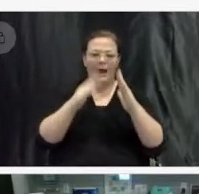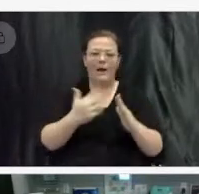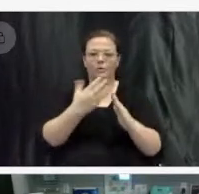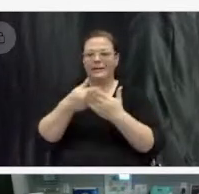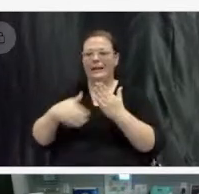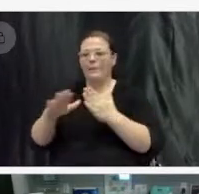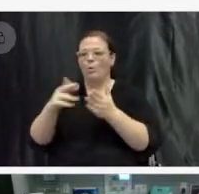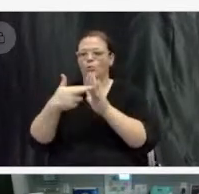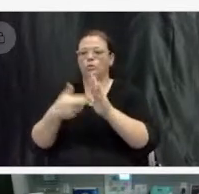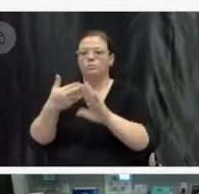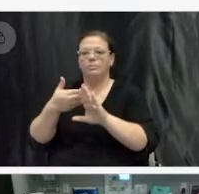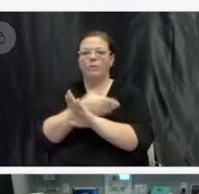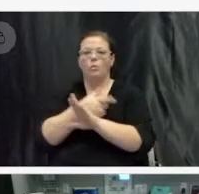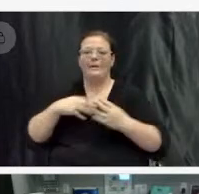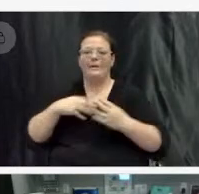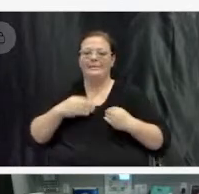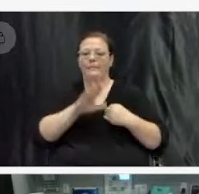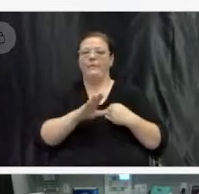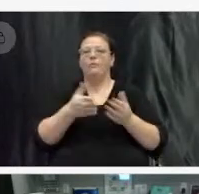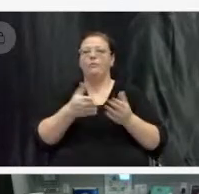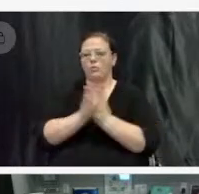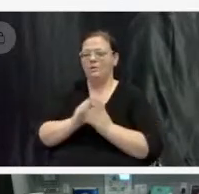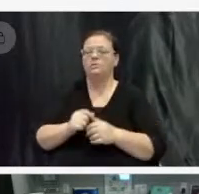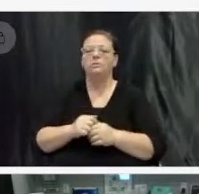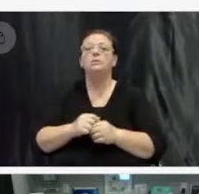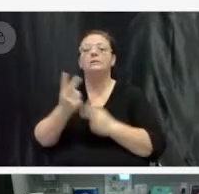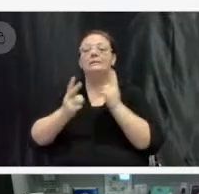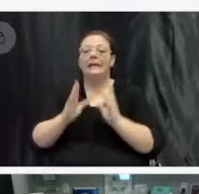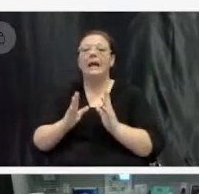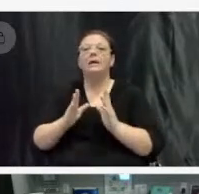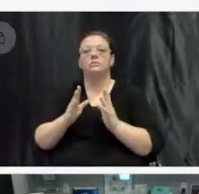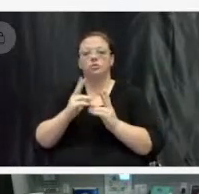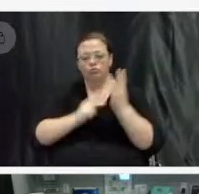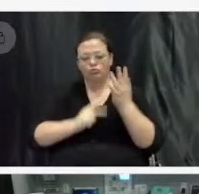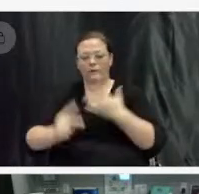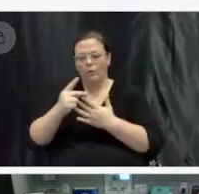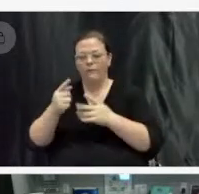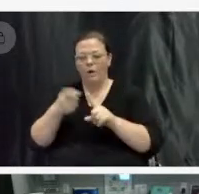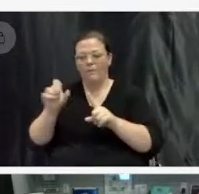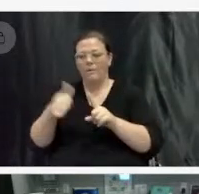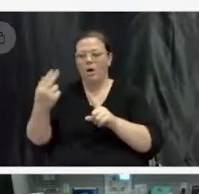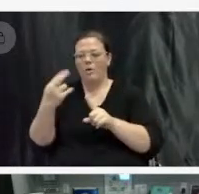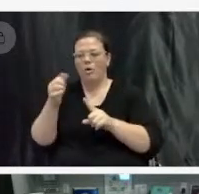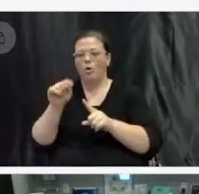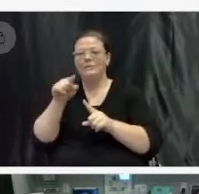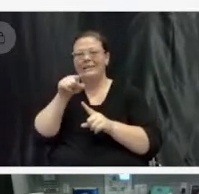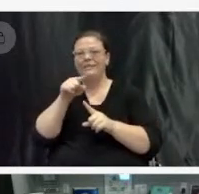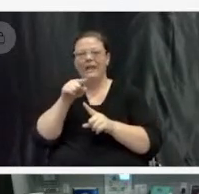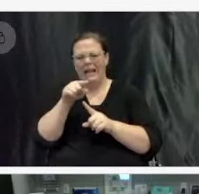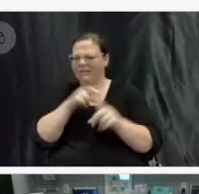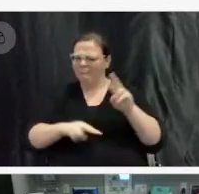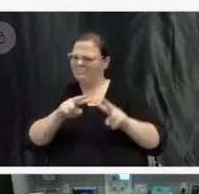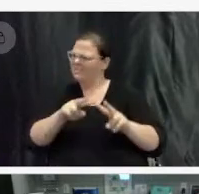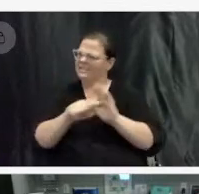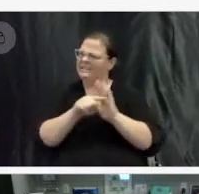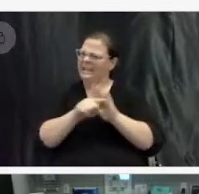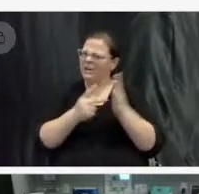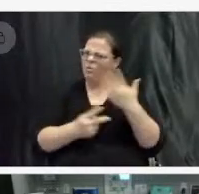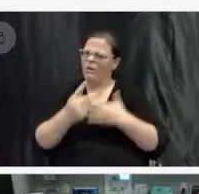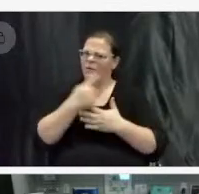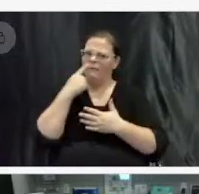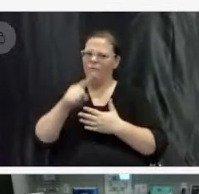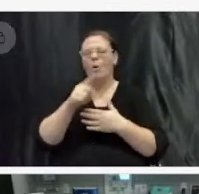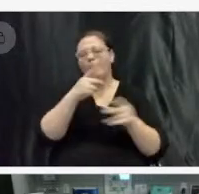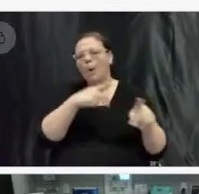accepted. In addition to this, guests are reviewed by other hosts. If a guest has a negative review for partying or not respecting the property or